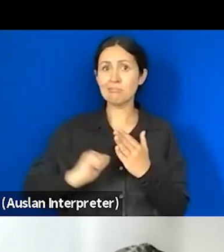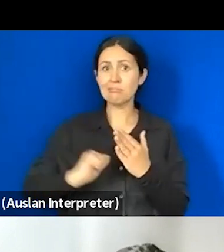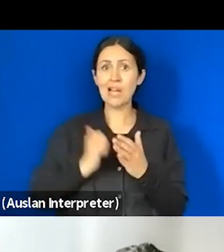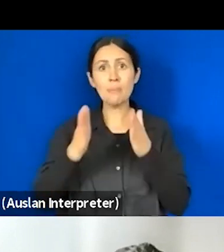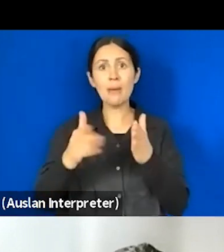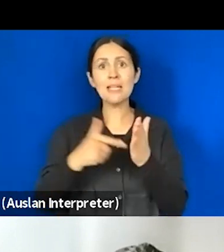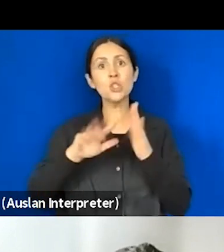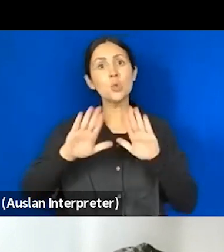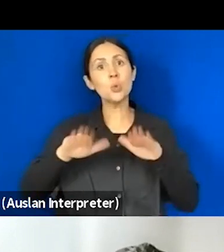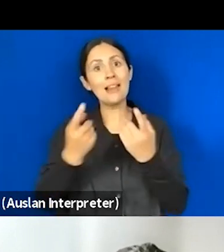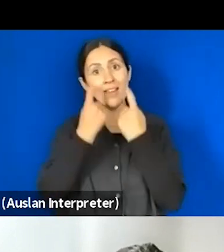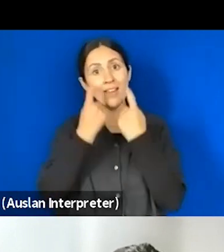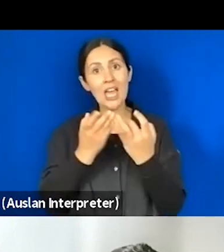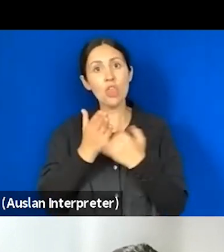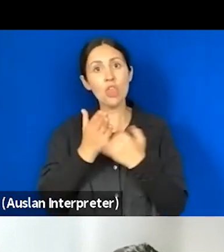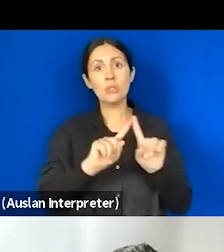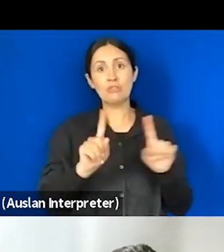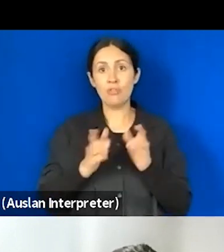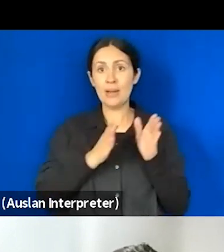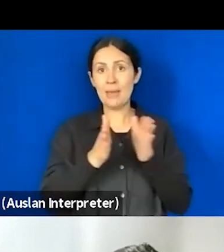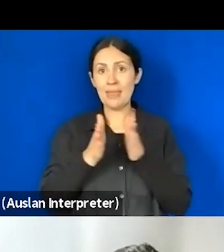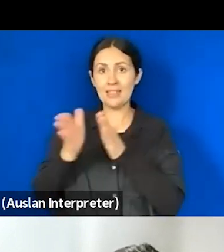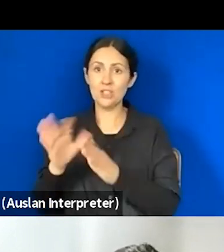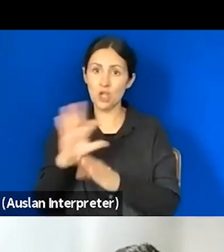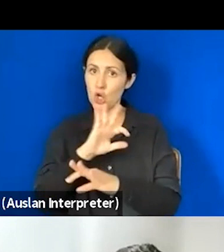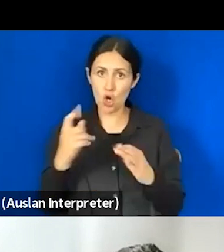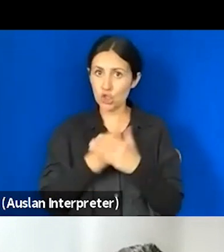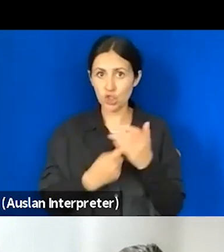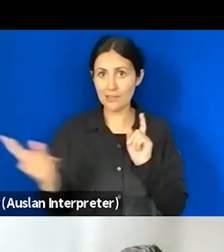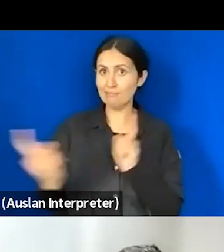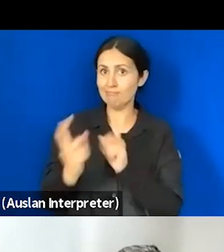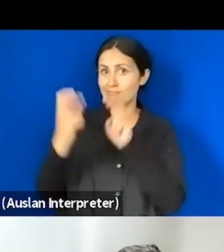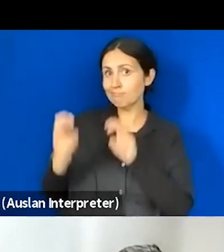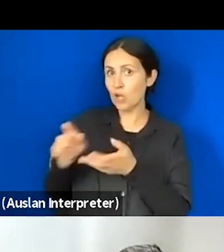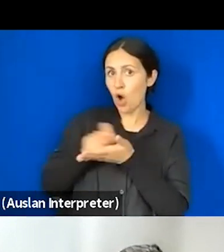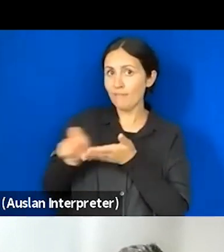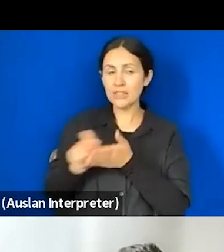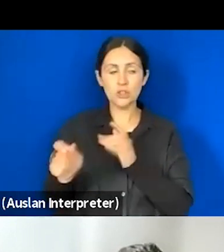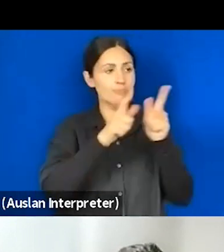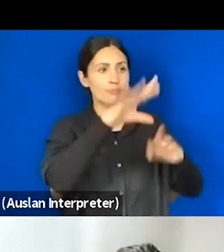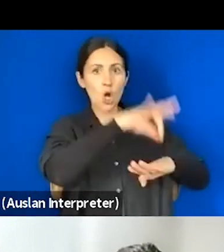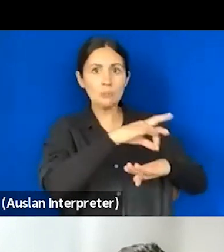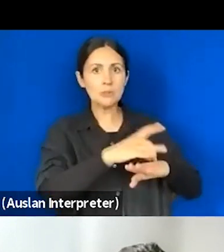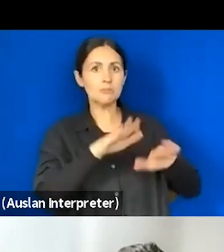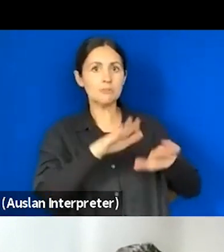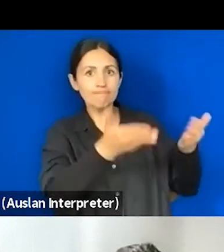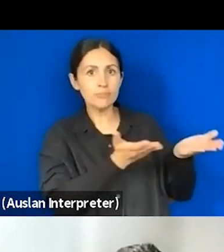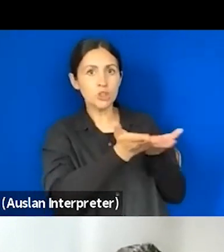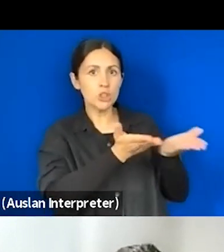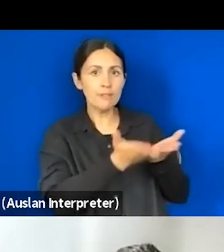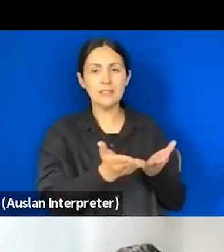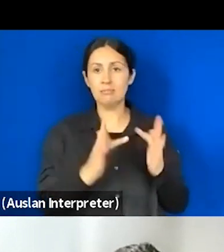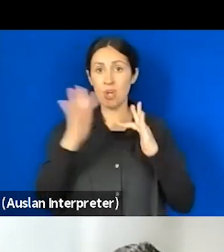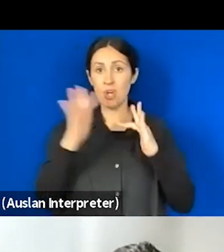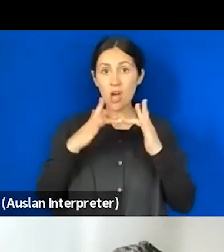through mechanisms other than your pretty old-fashioned office-based care or hospital-based care. And we need to be also